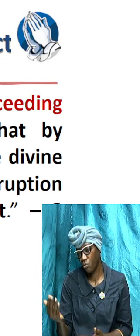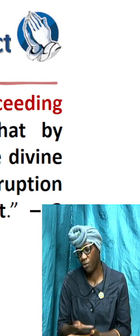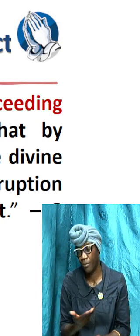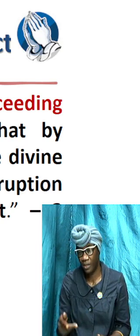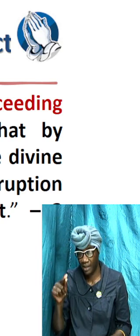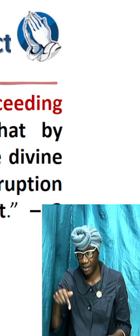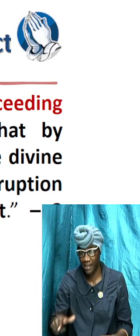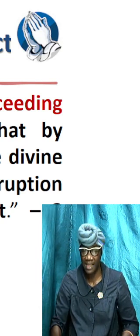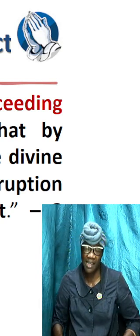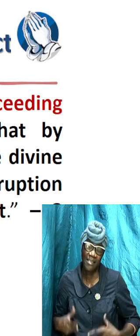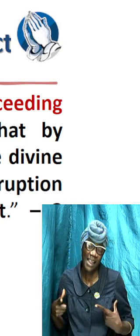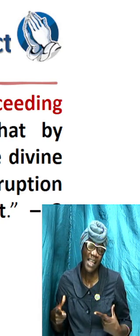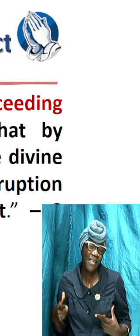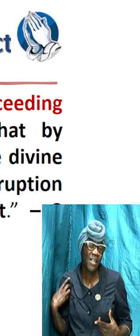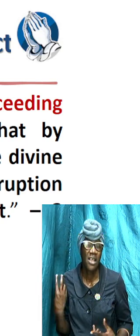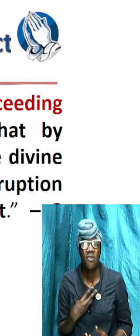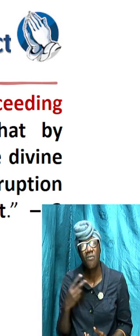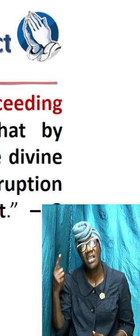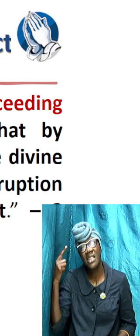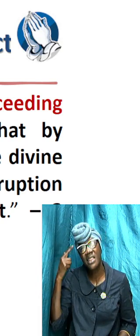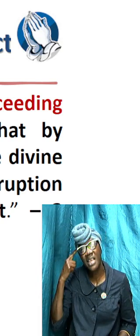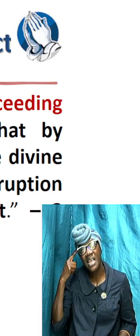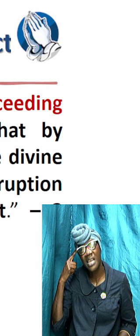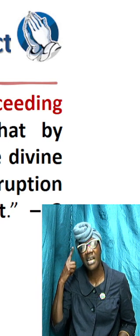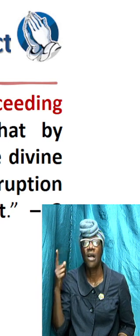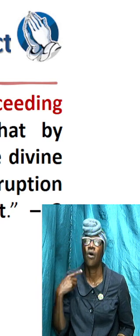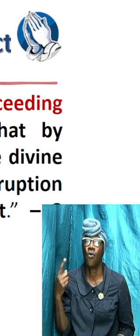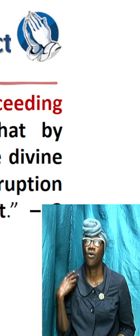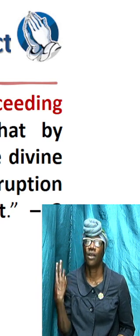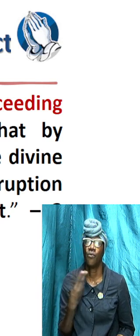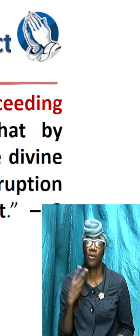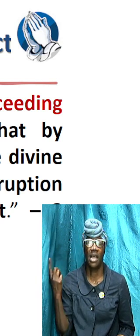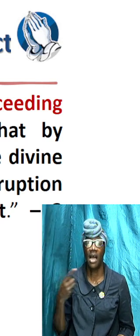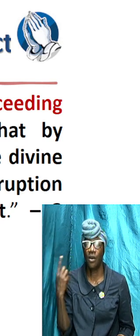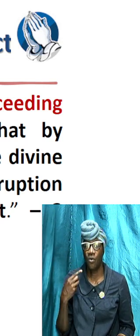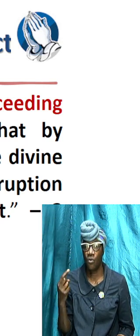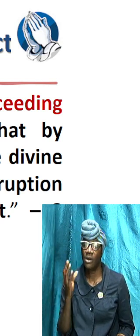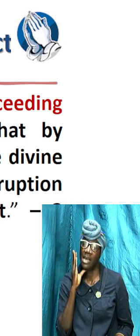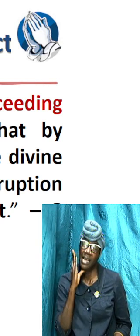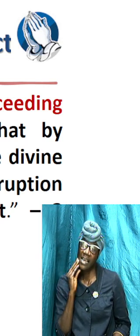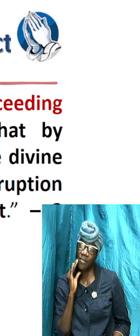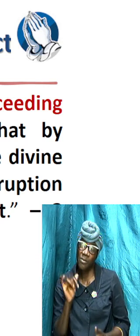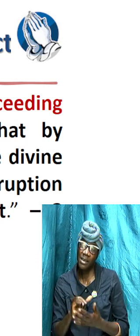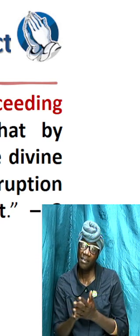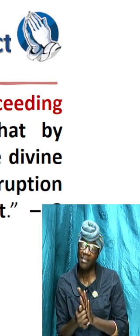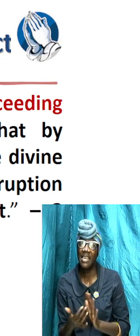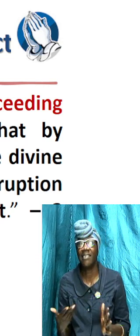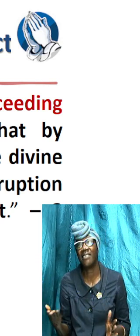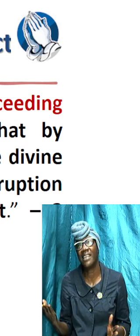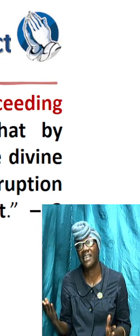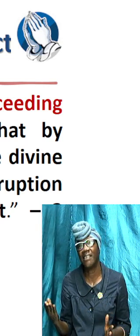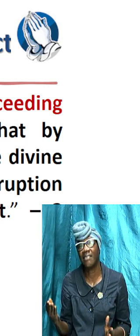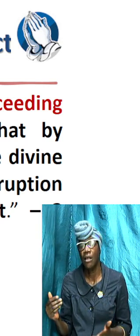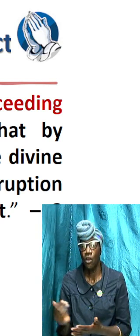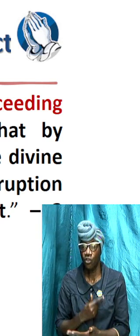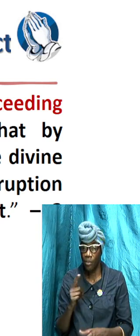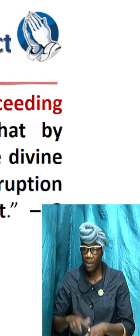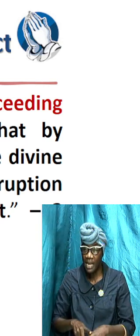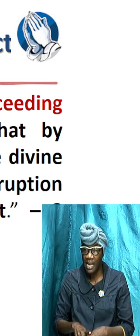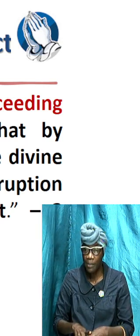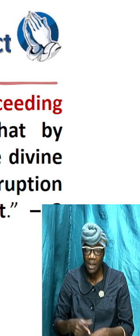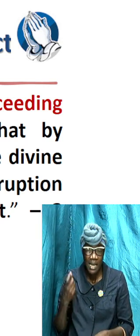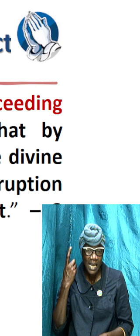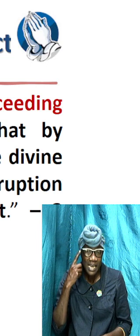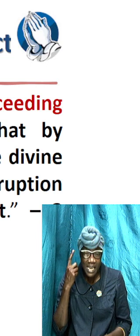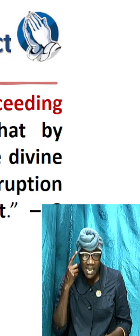life, amen, and we think that is only we alone have experienced these things. We think that sometimes the devil would want to trick you up to